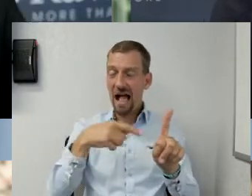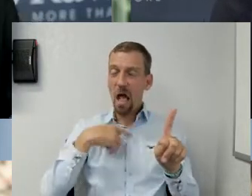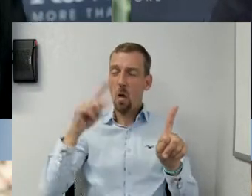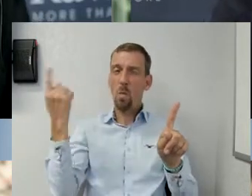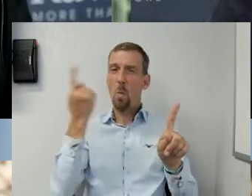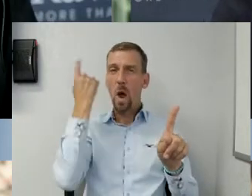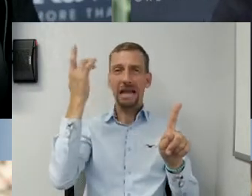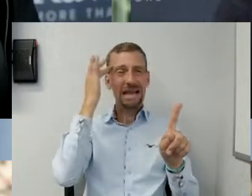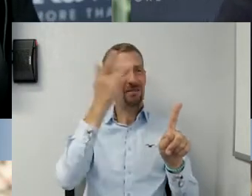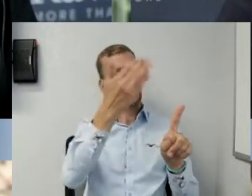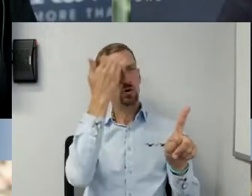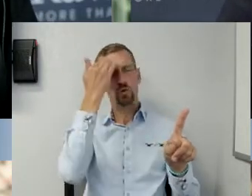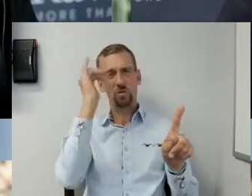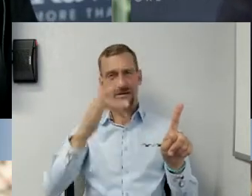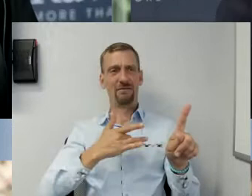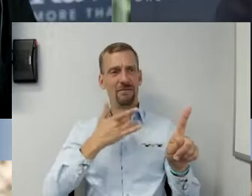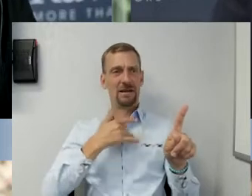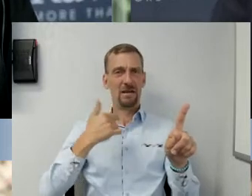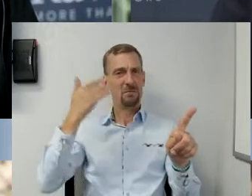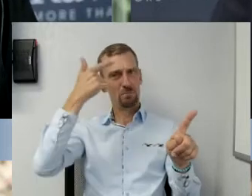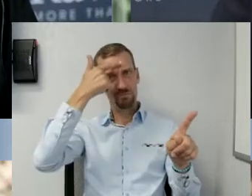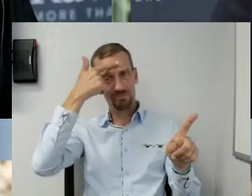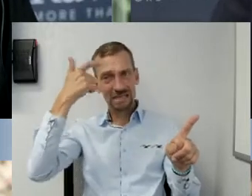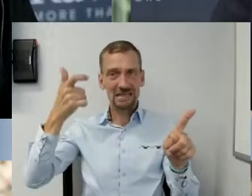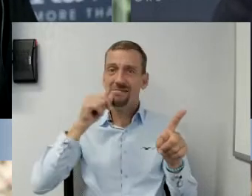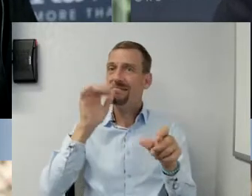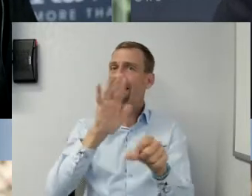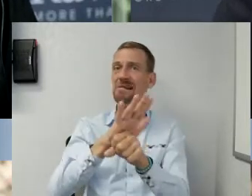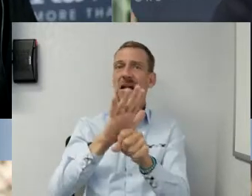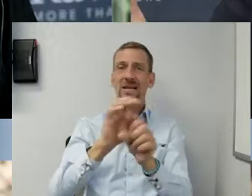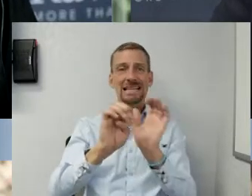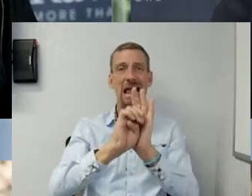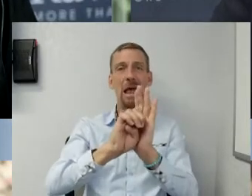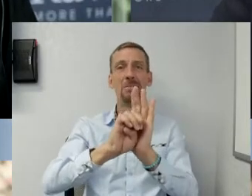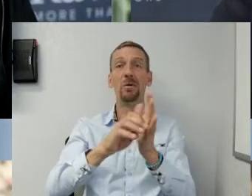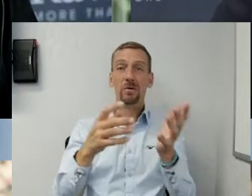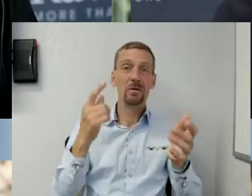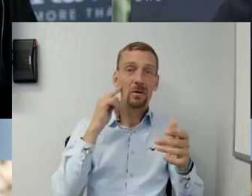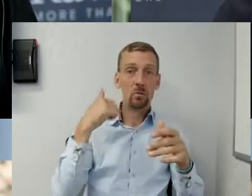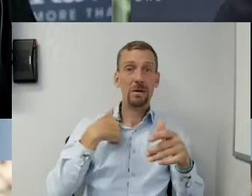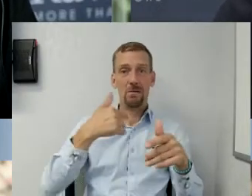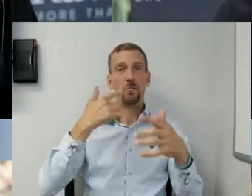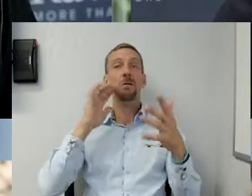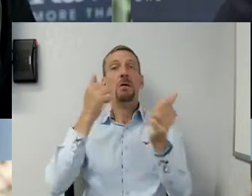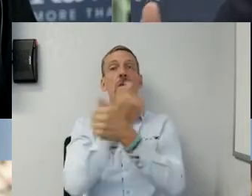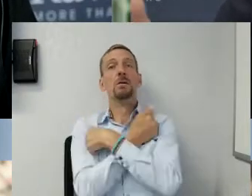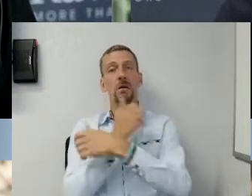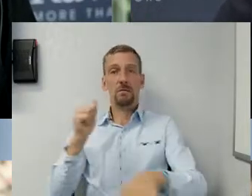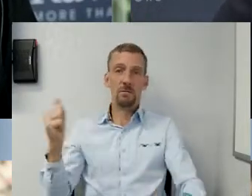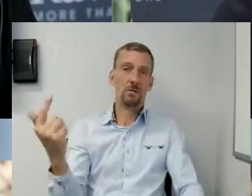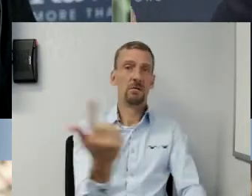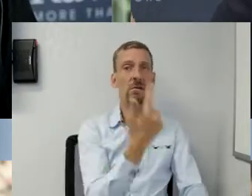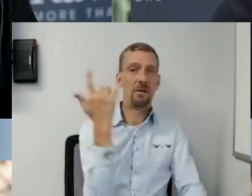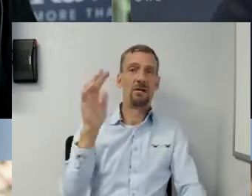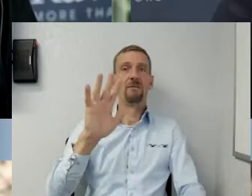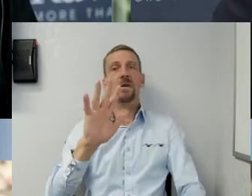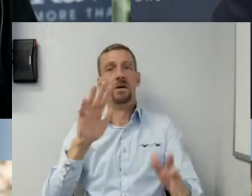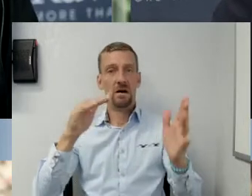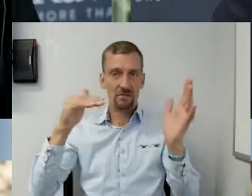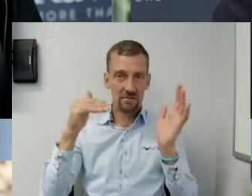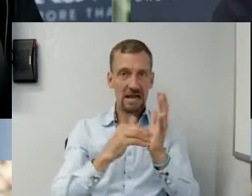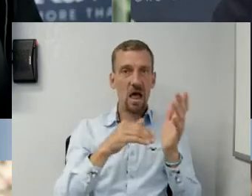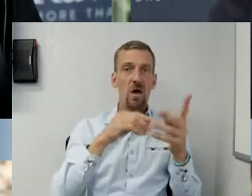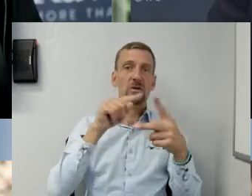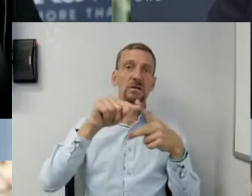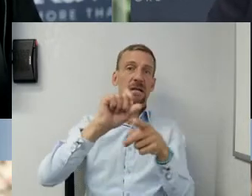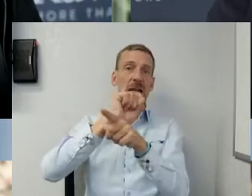and I think because the sample is still pretty small. Right. Because our ideally, we'd love all 5,000 employees and our 700 physicians